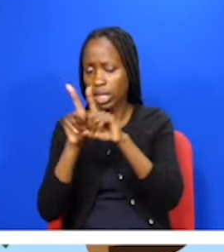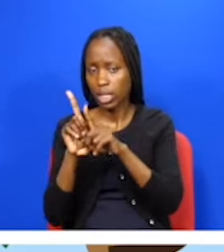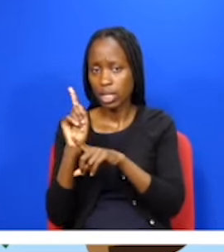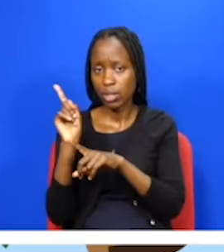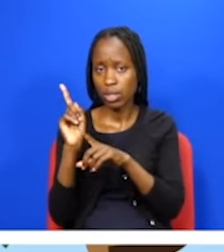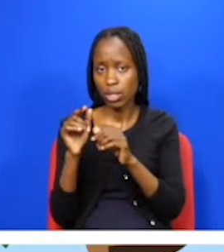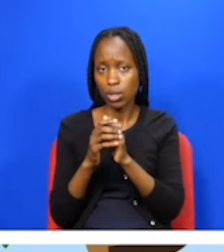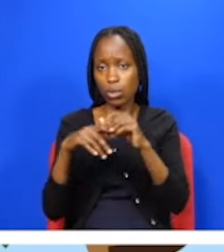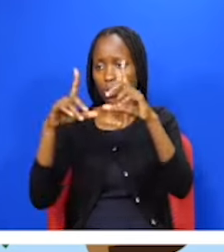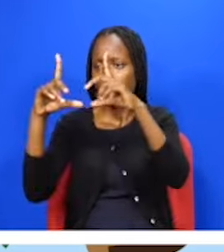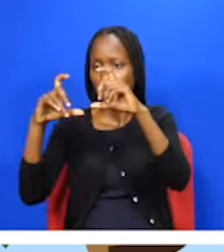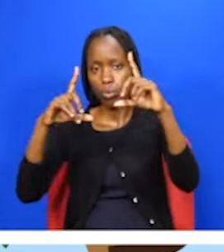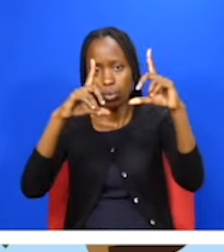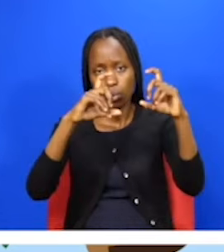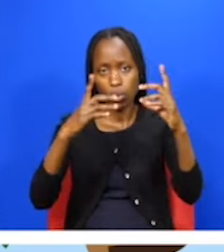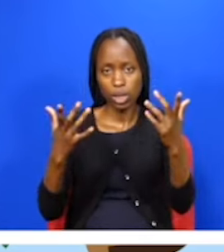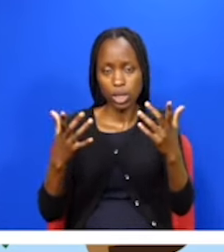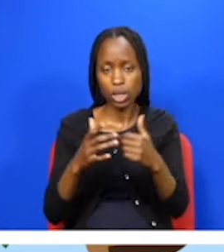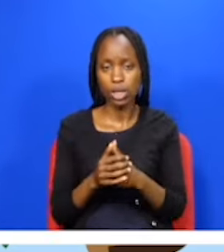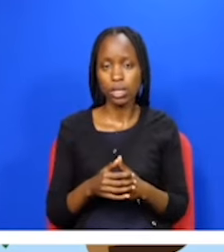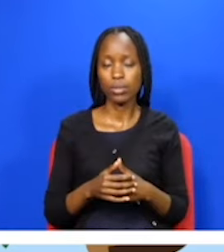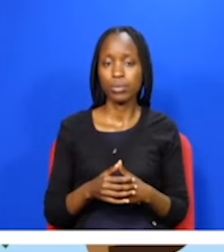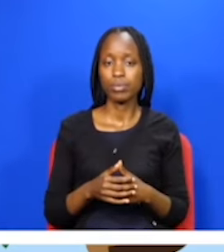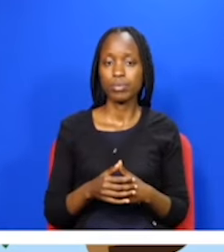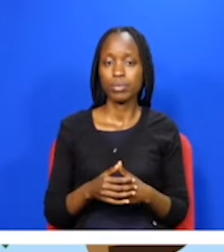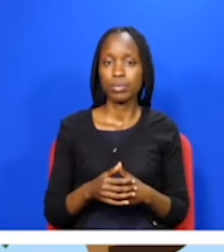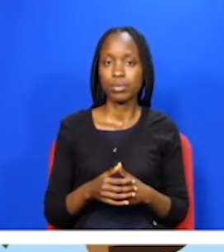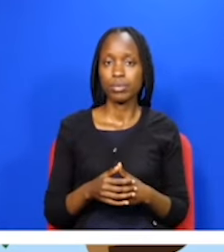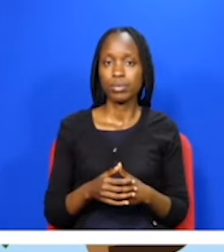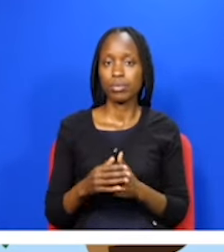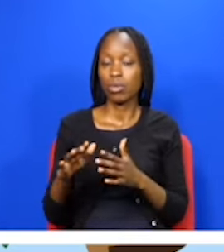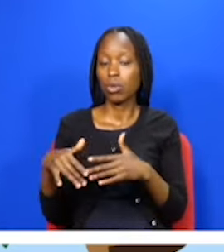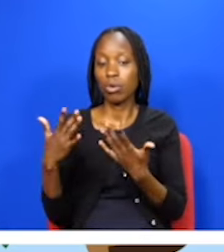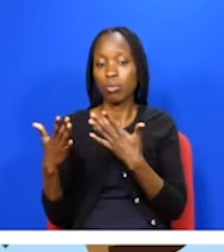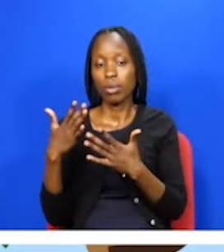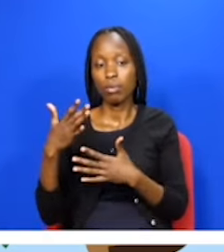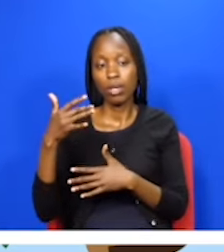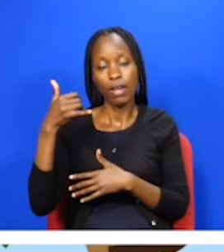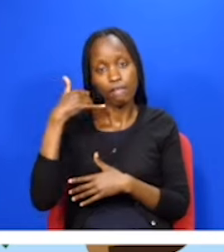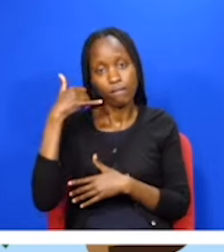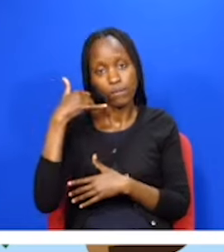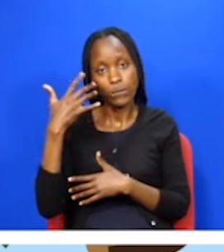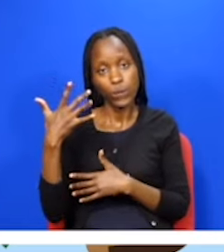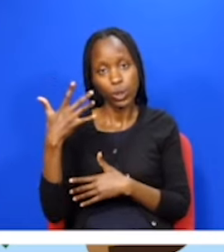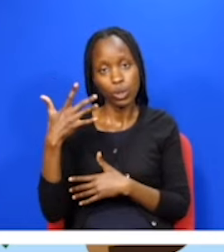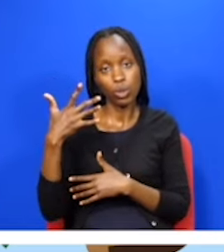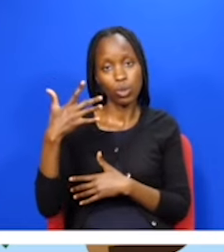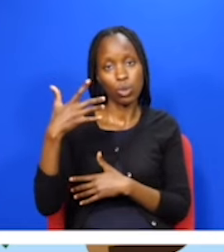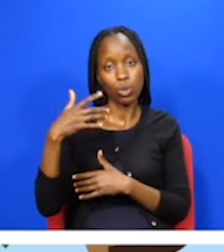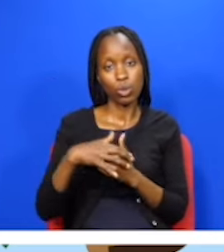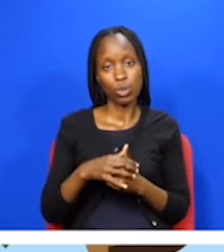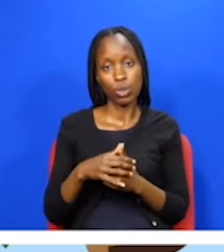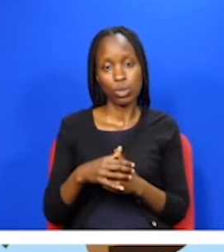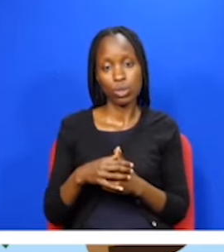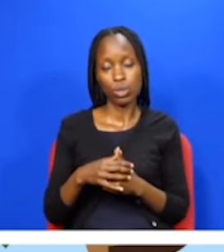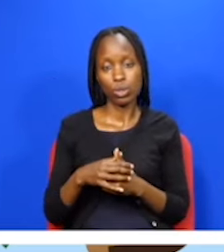snapshots? Maybe these days I know you have cell phones, maybe to take some selfies with you. During